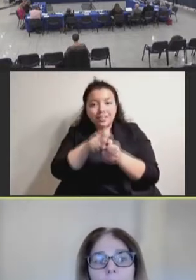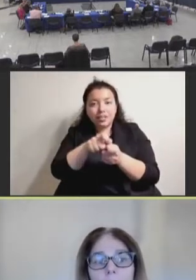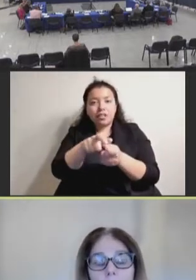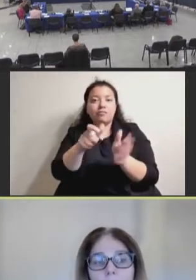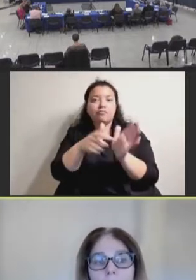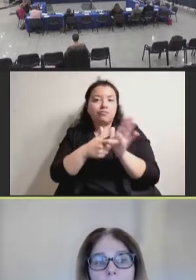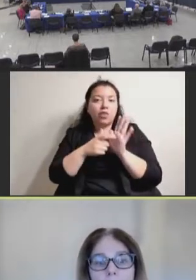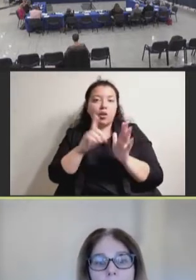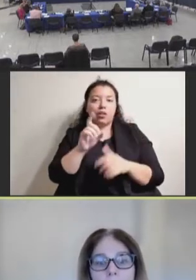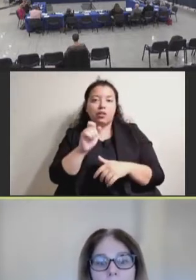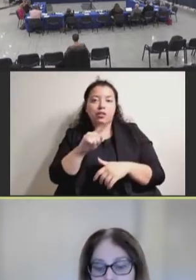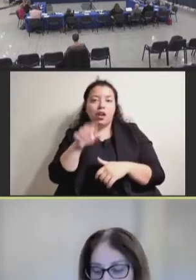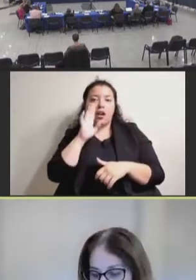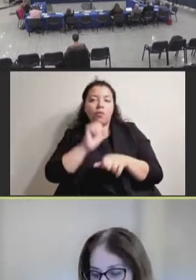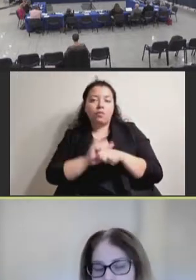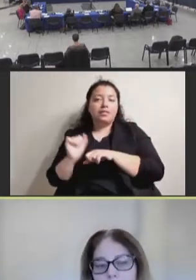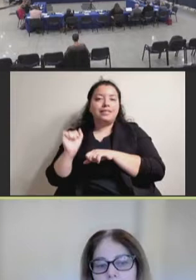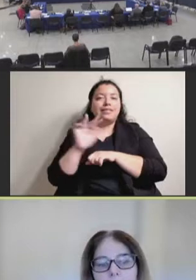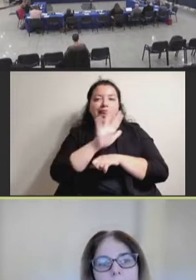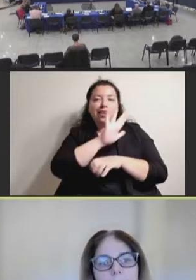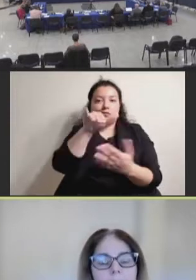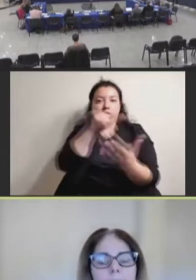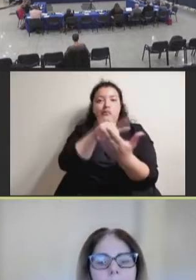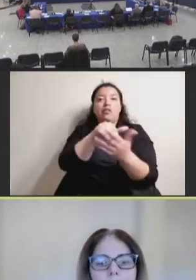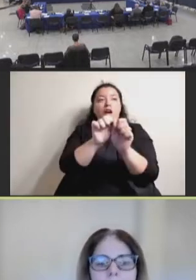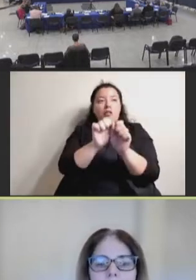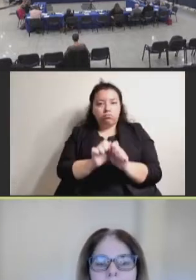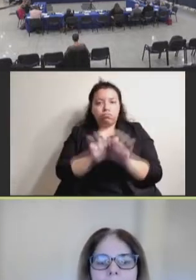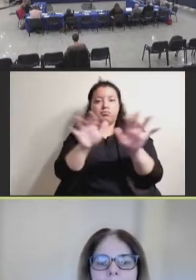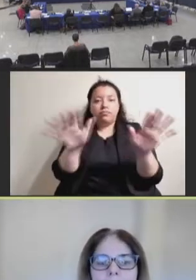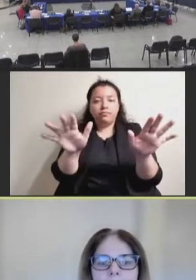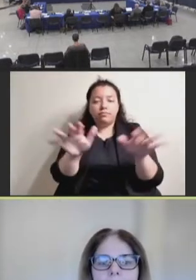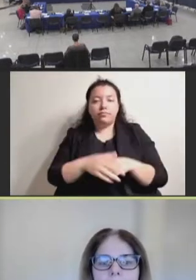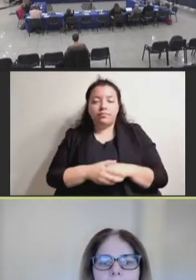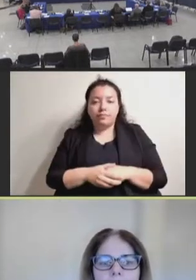weekly RCA analyses. Next slide.